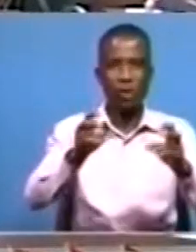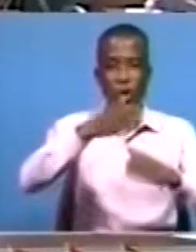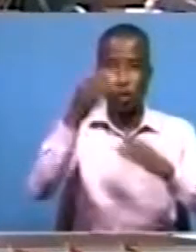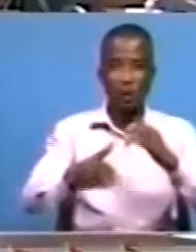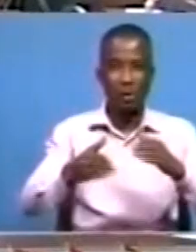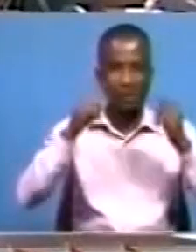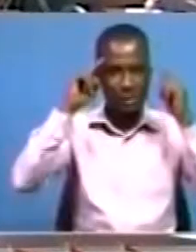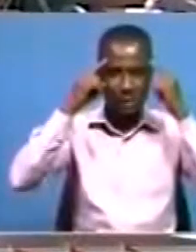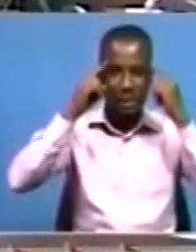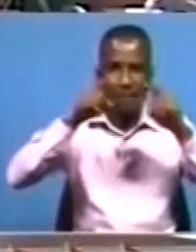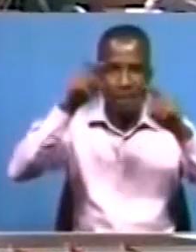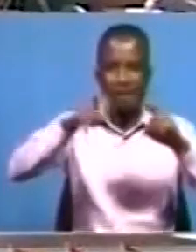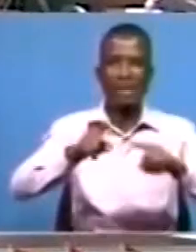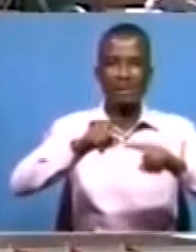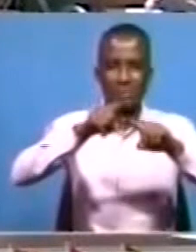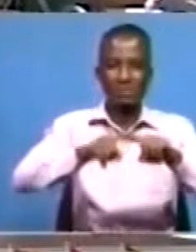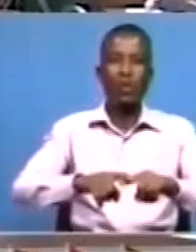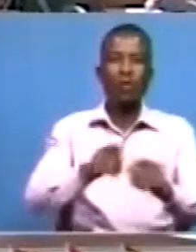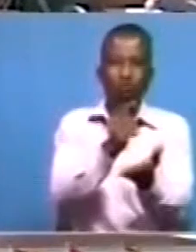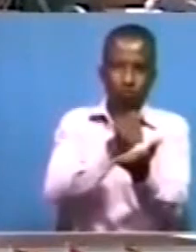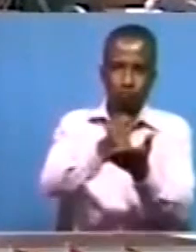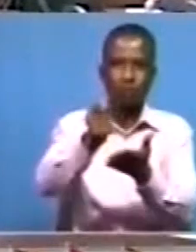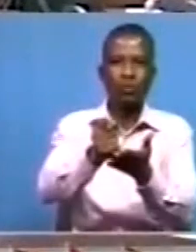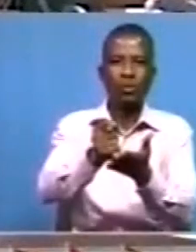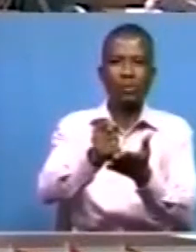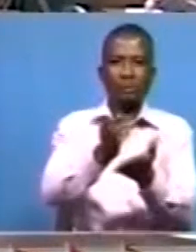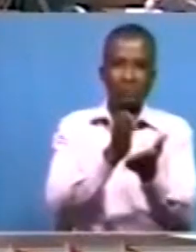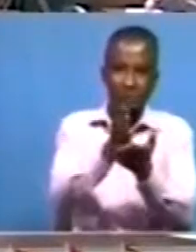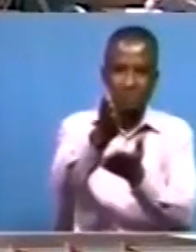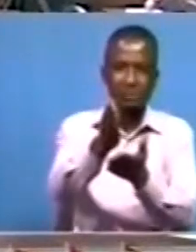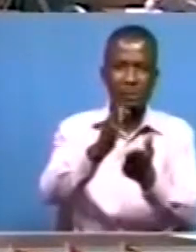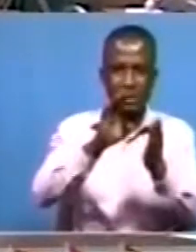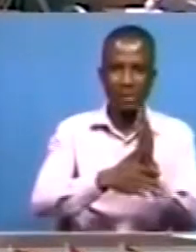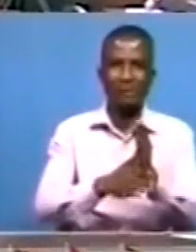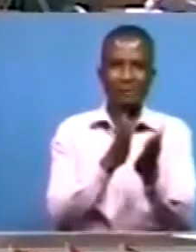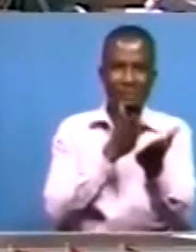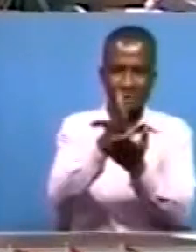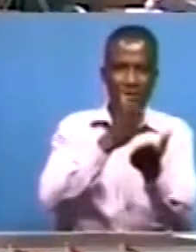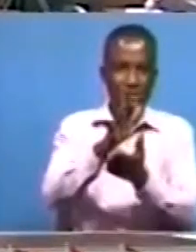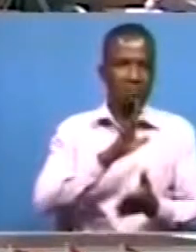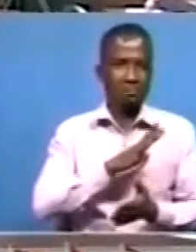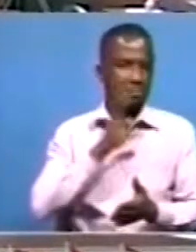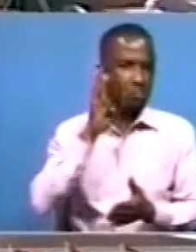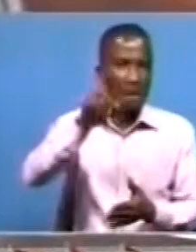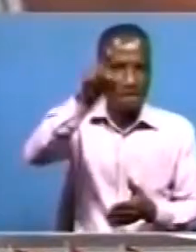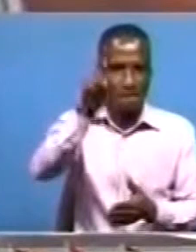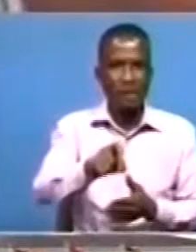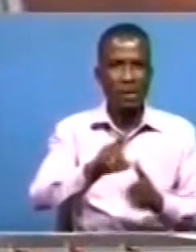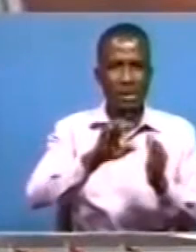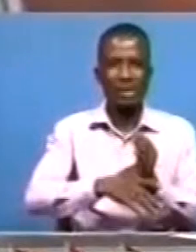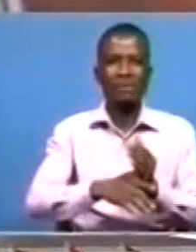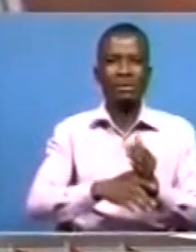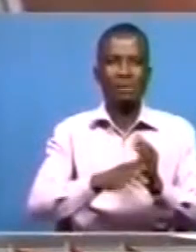presumption, it must be a statement of fact, and it must be clear, unequivocal, unambiguous, and unconditional. The